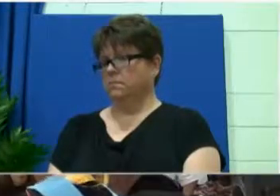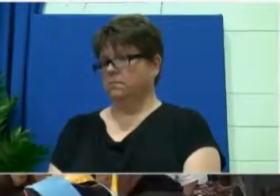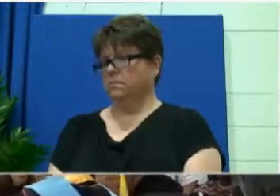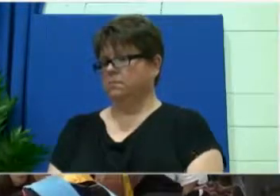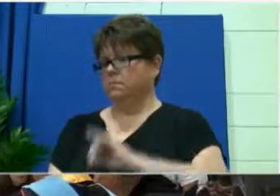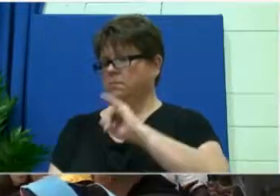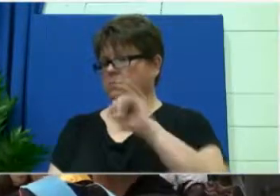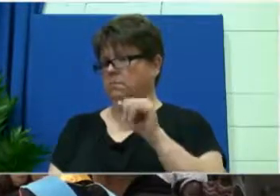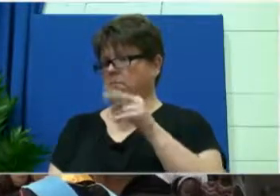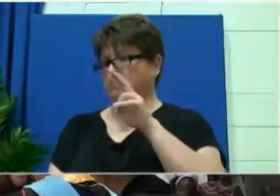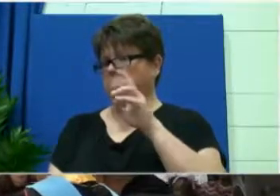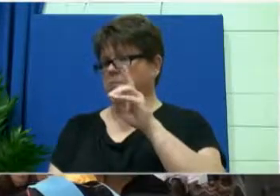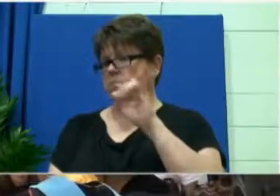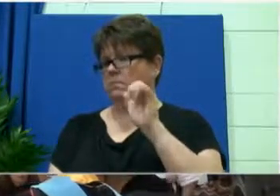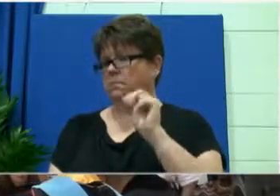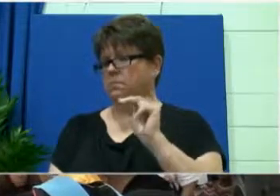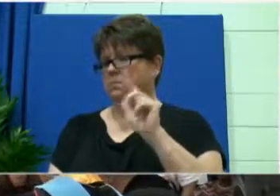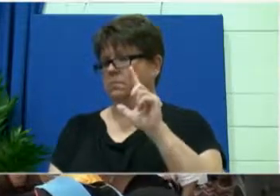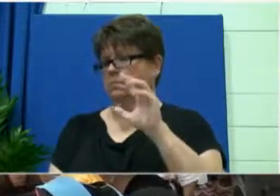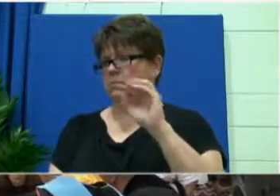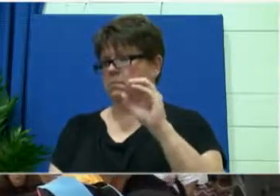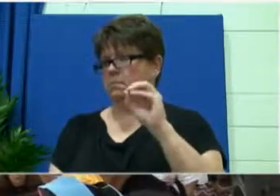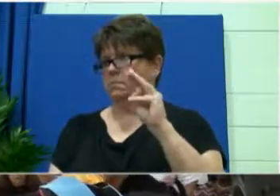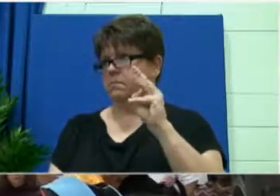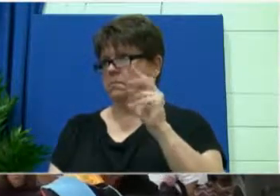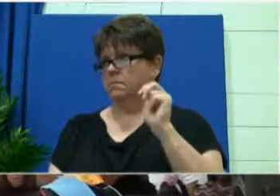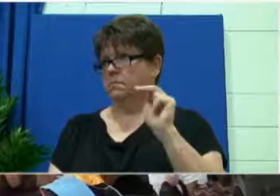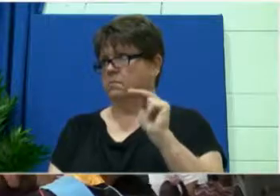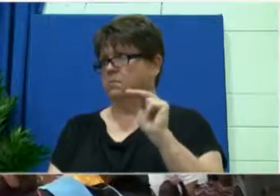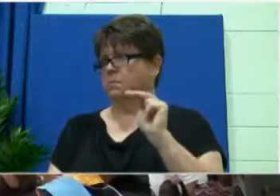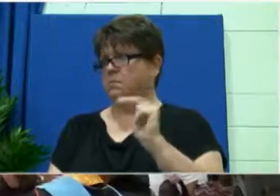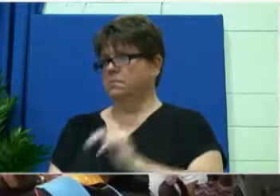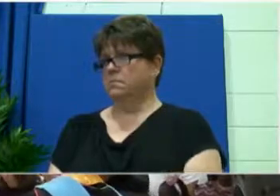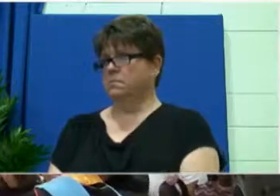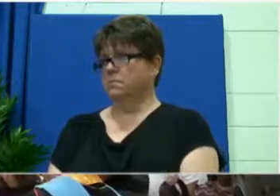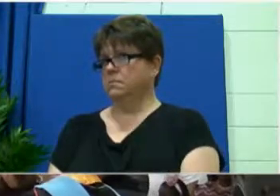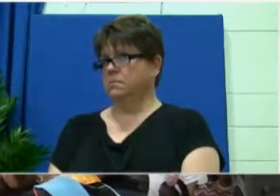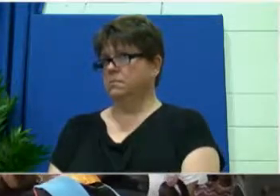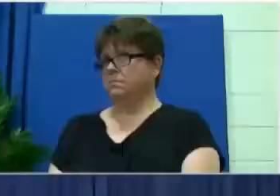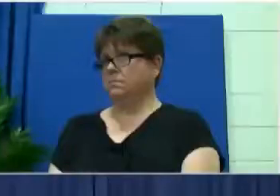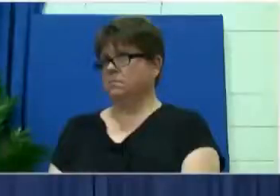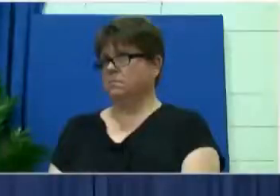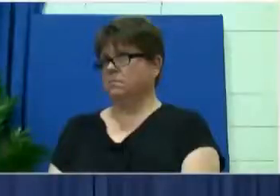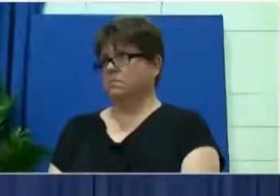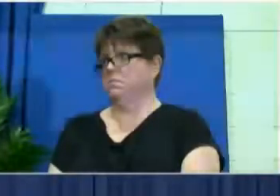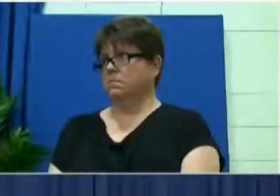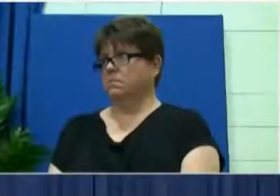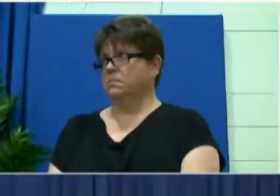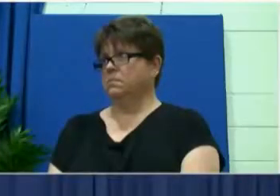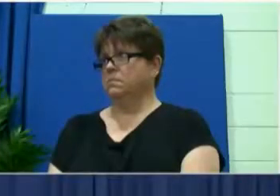Jordan Carleen Lumen, cum laude, Phi Theta Kappa, Associate in Science degree.